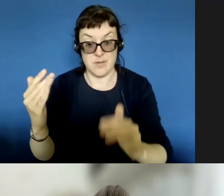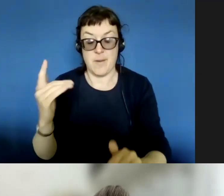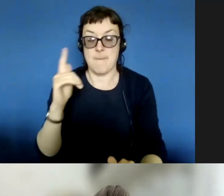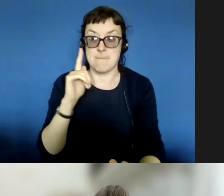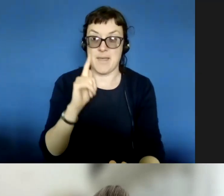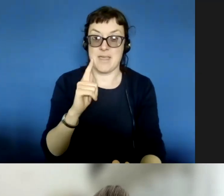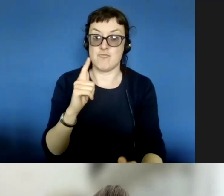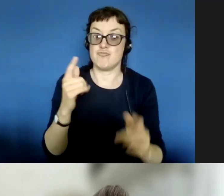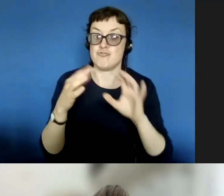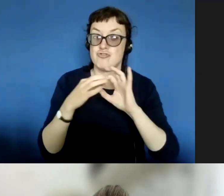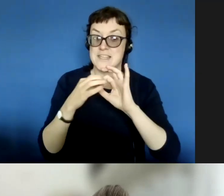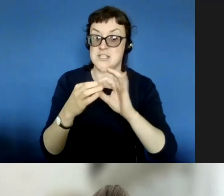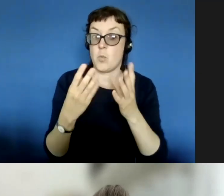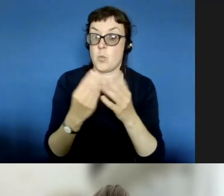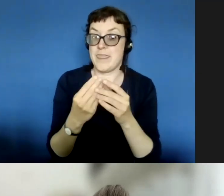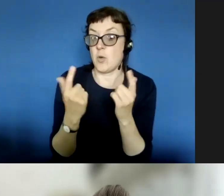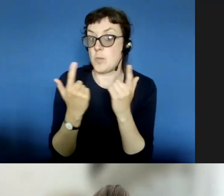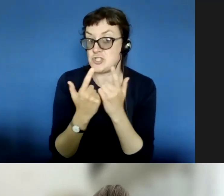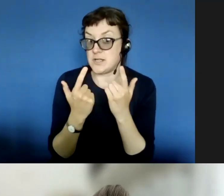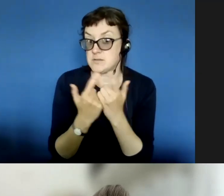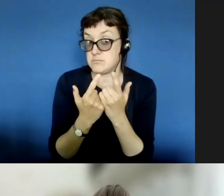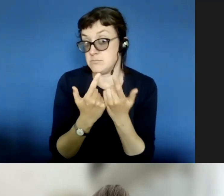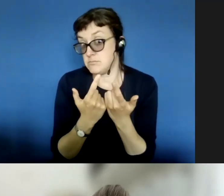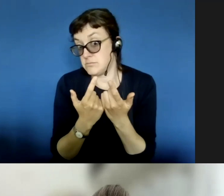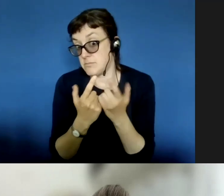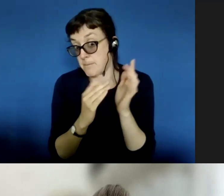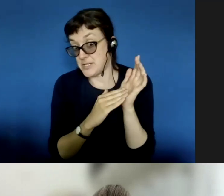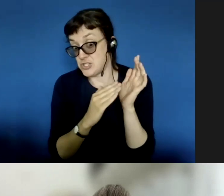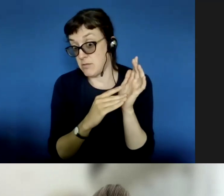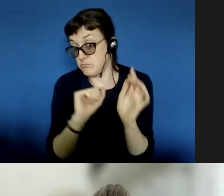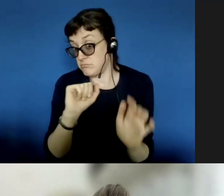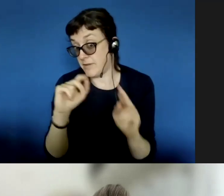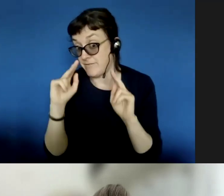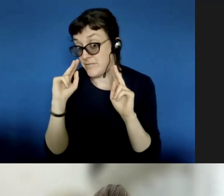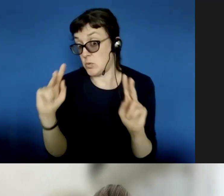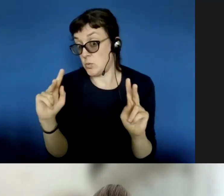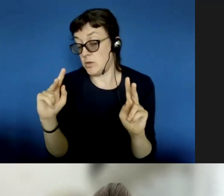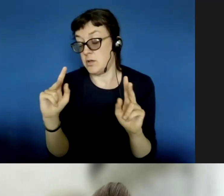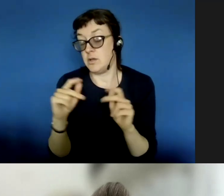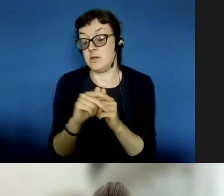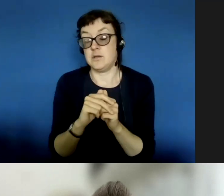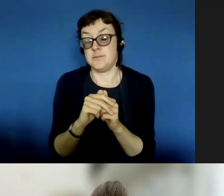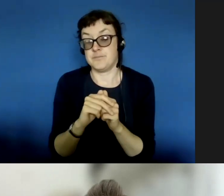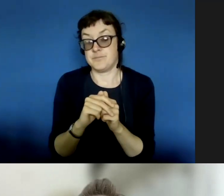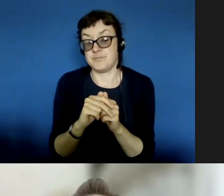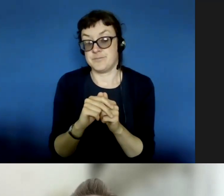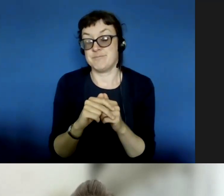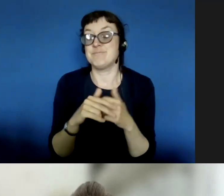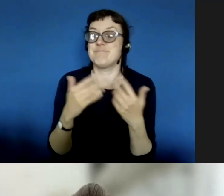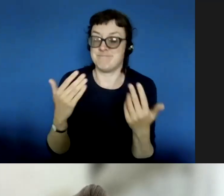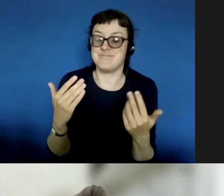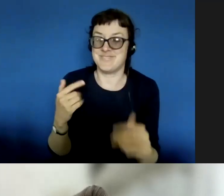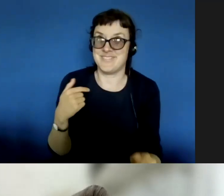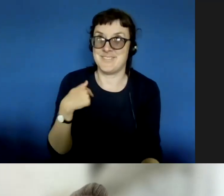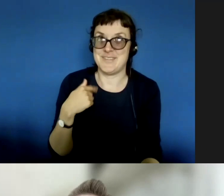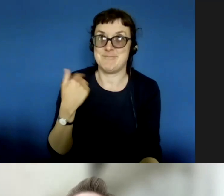with objects. So I wonder what you thought about that, Michelle. Was interesting that came out for you? Well, what came